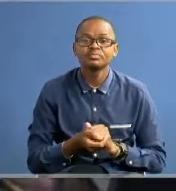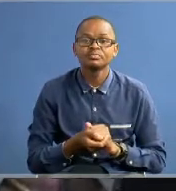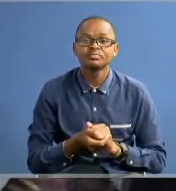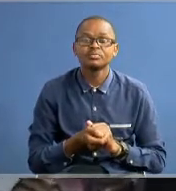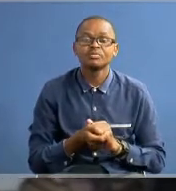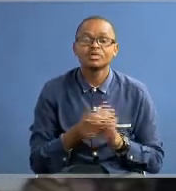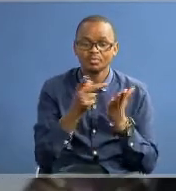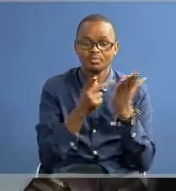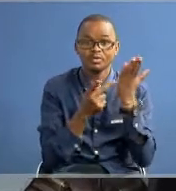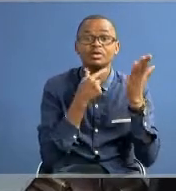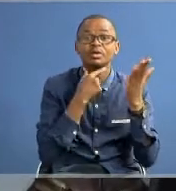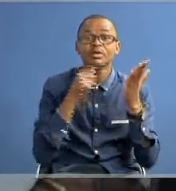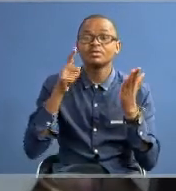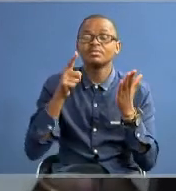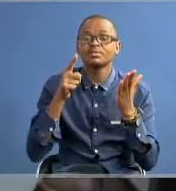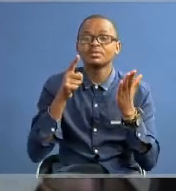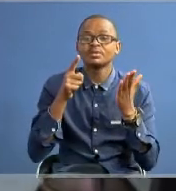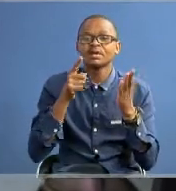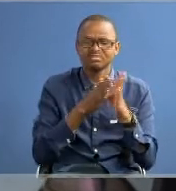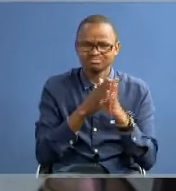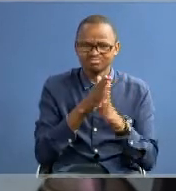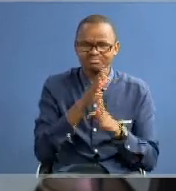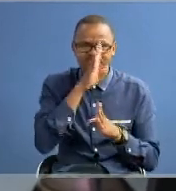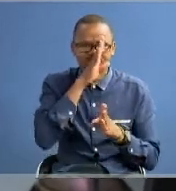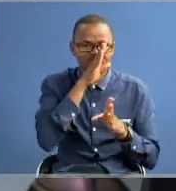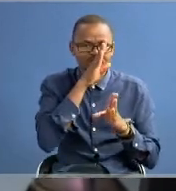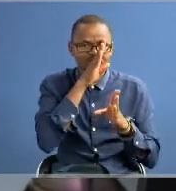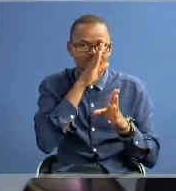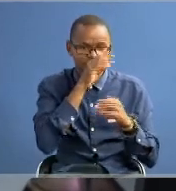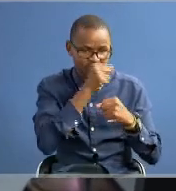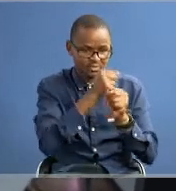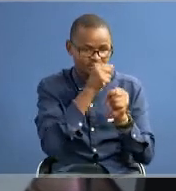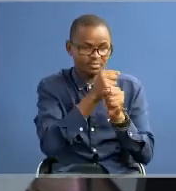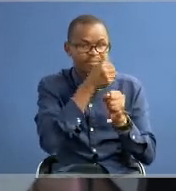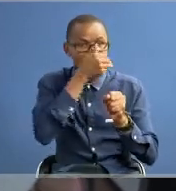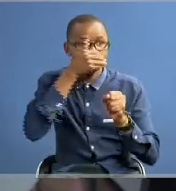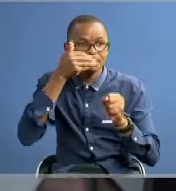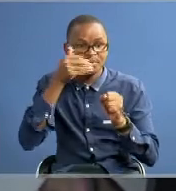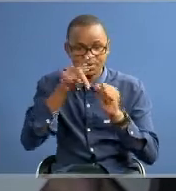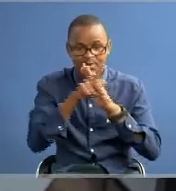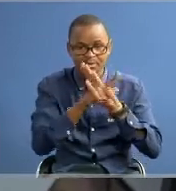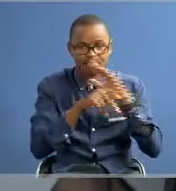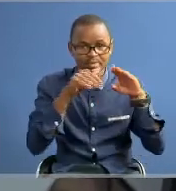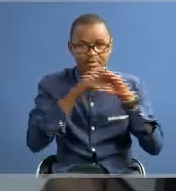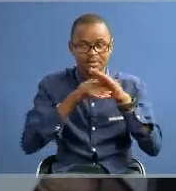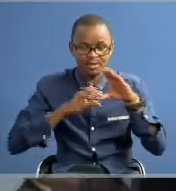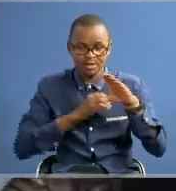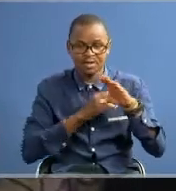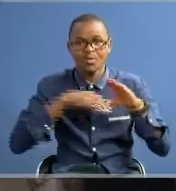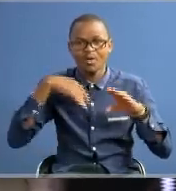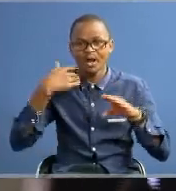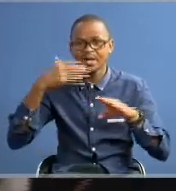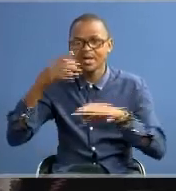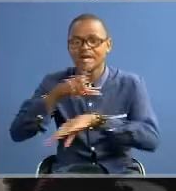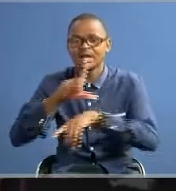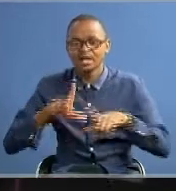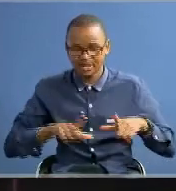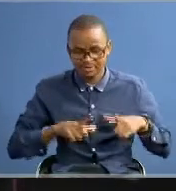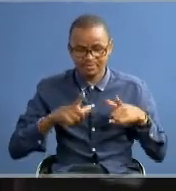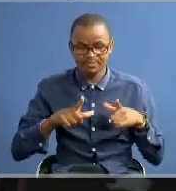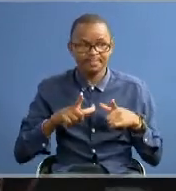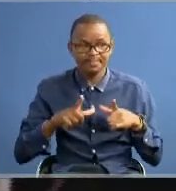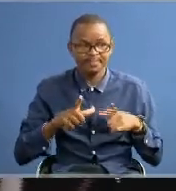And with projects like this, immersive technology will be made better and become a primary tool in our daily lives.